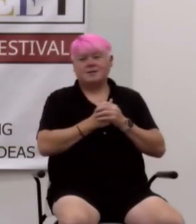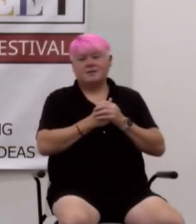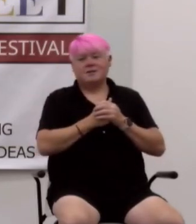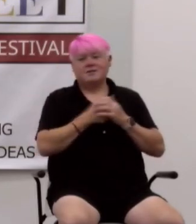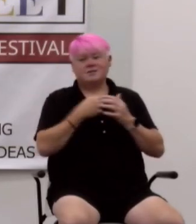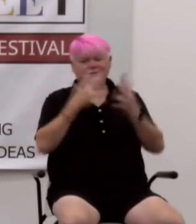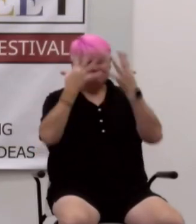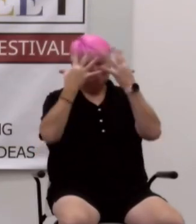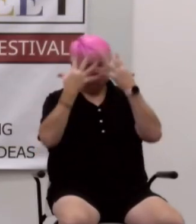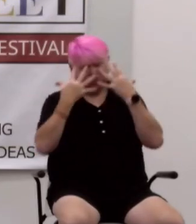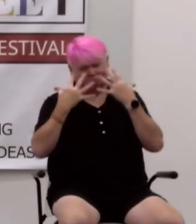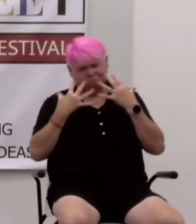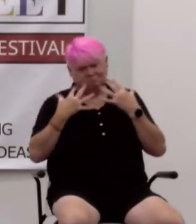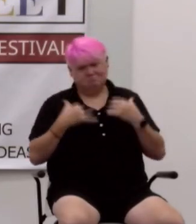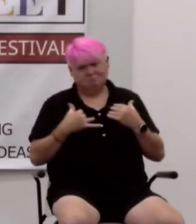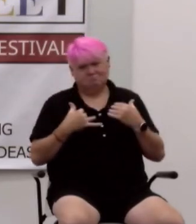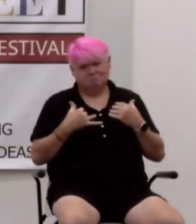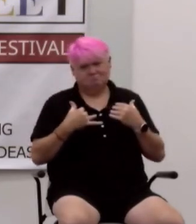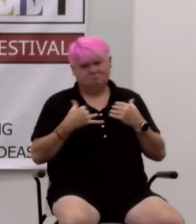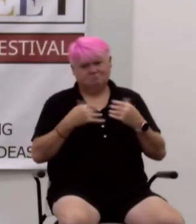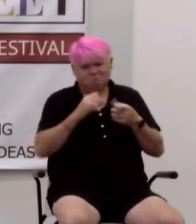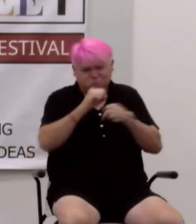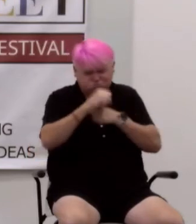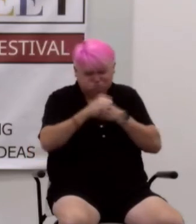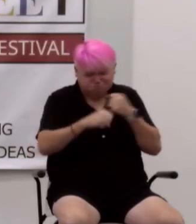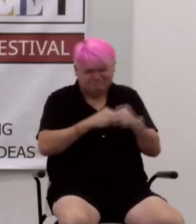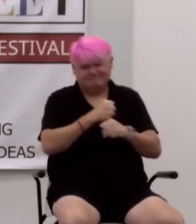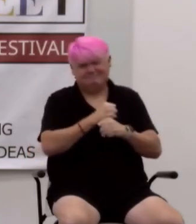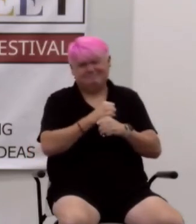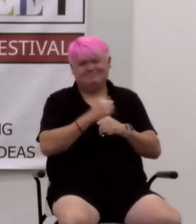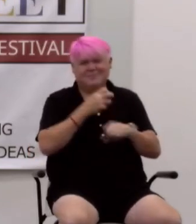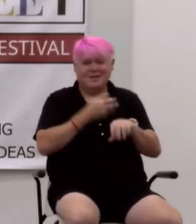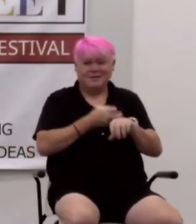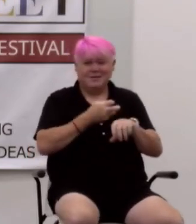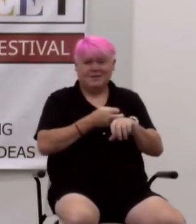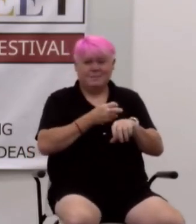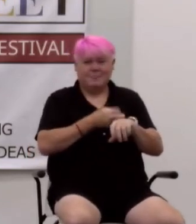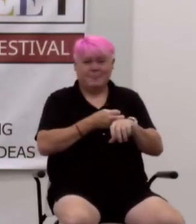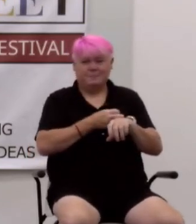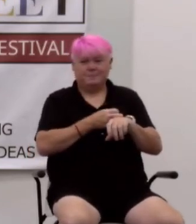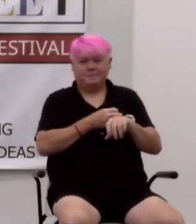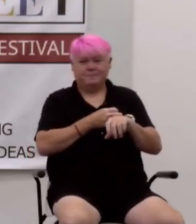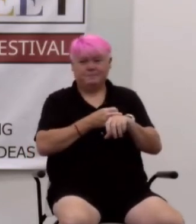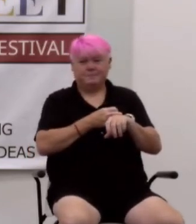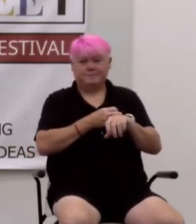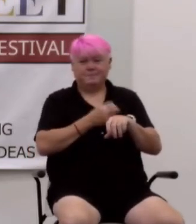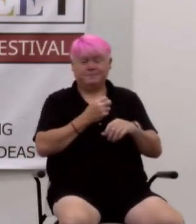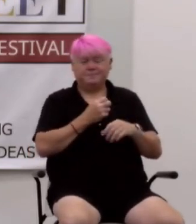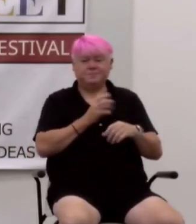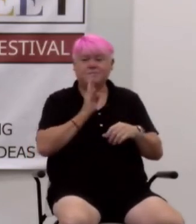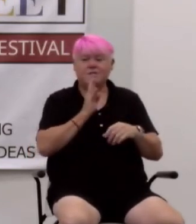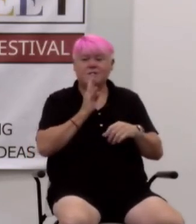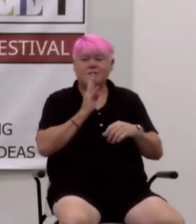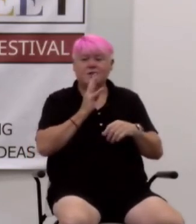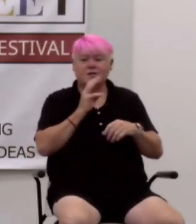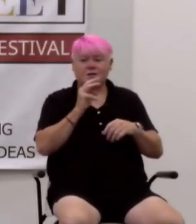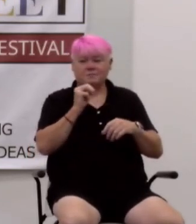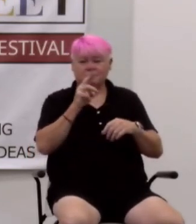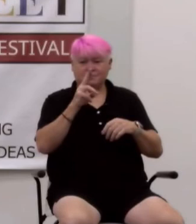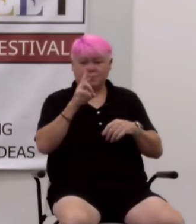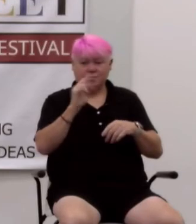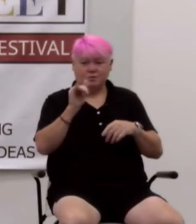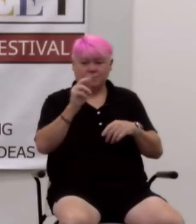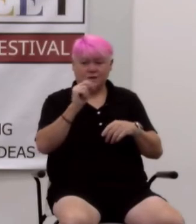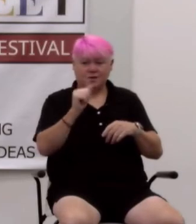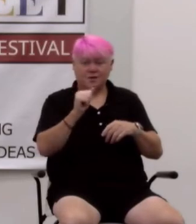shattered by that, and it's hard. I was talking to Marina Endicott about this and various